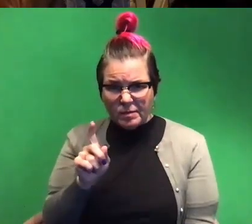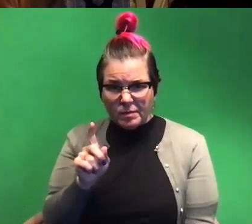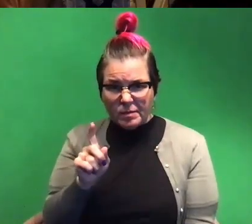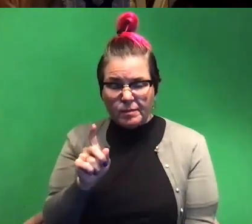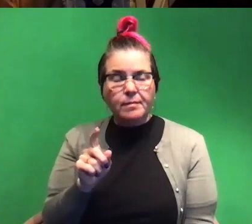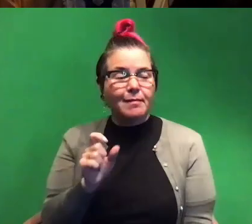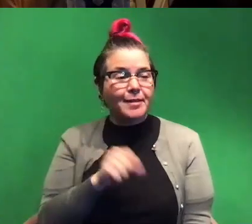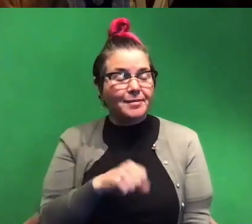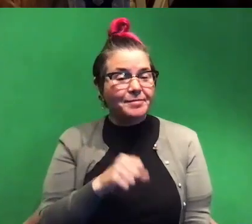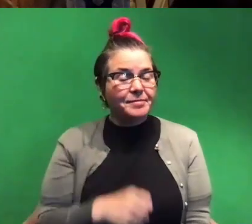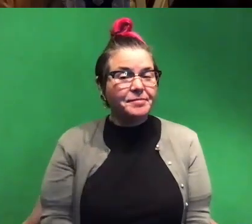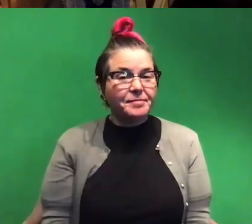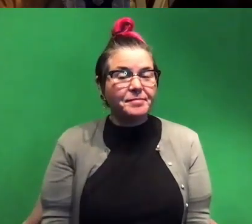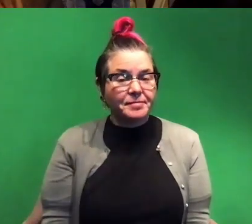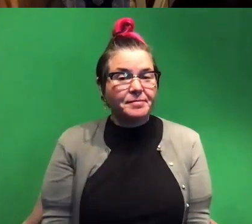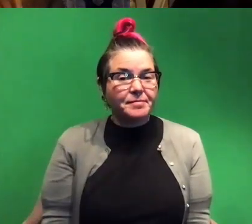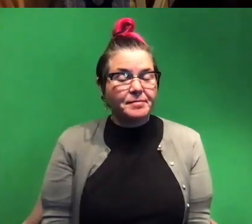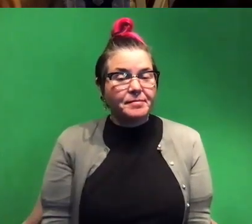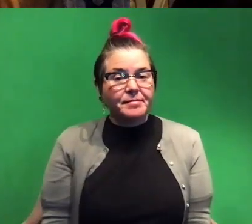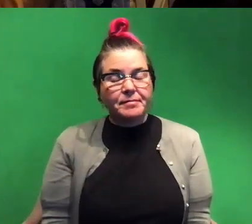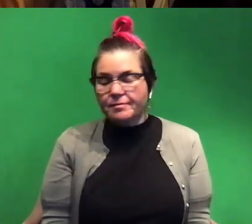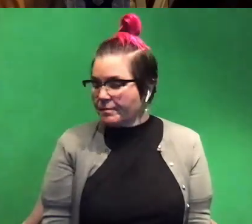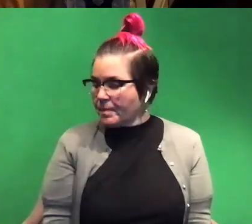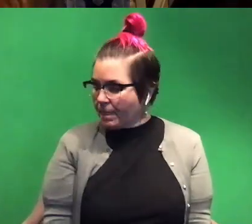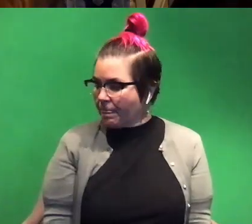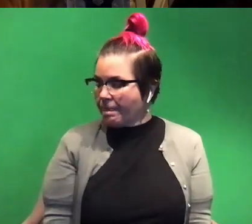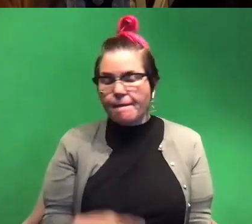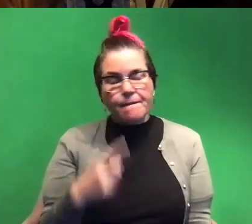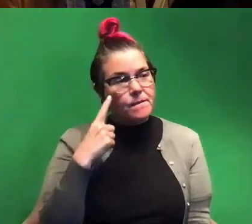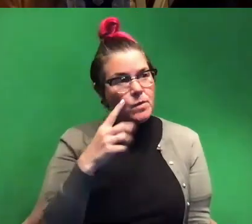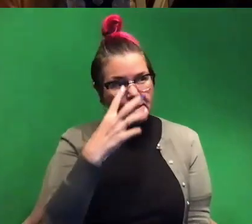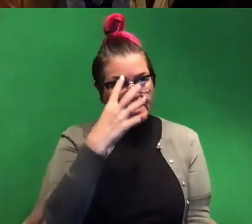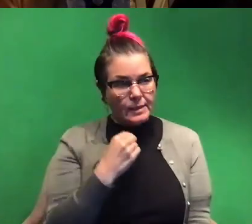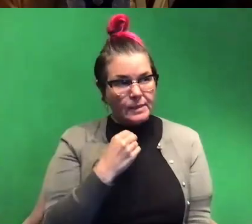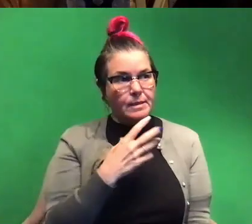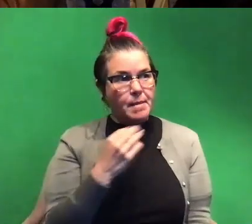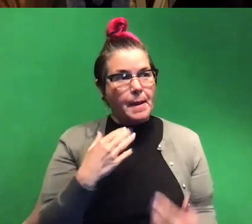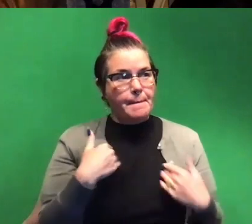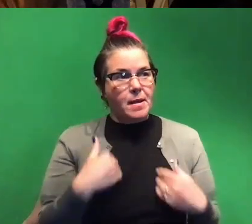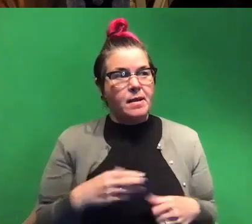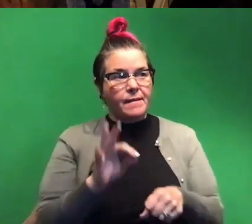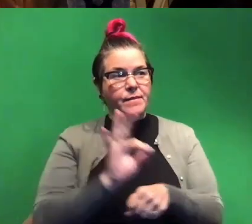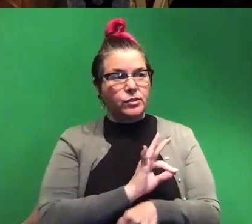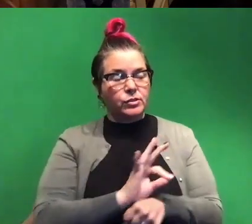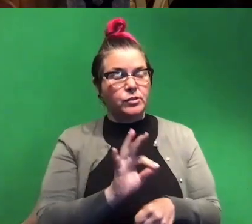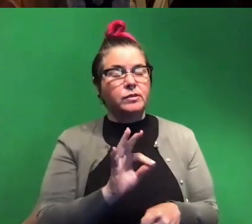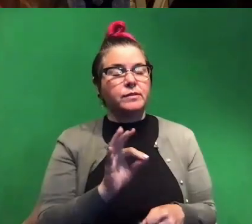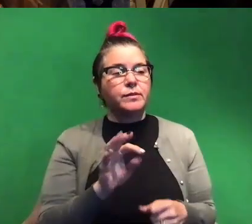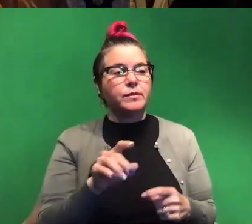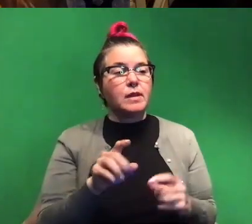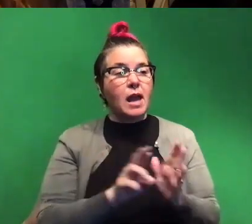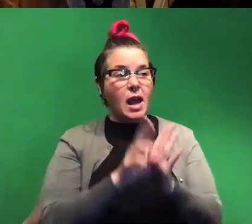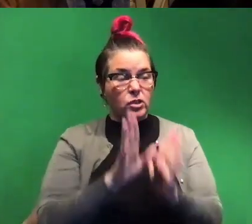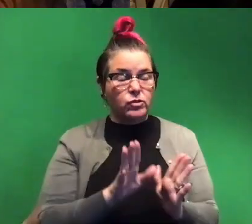Yeah. Yeah. So for sleep and body functions, for when astronauts go